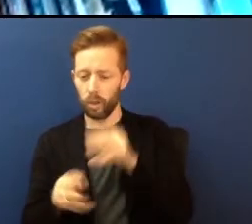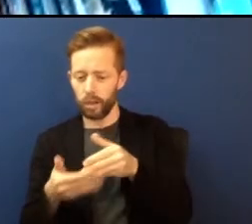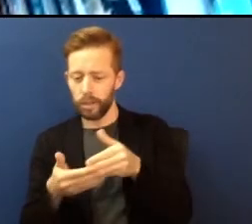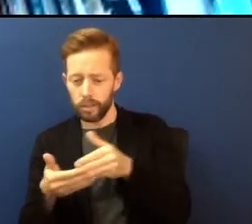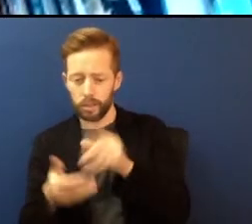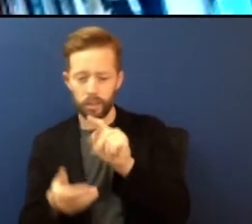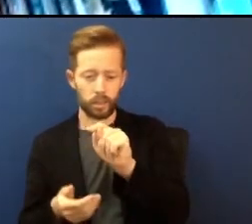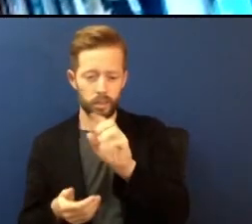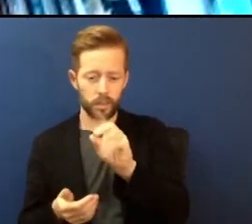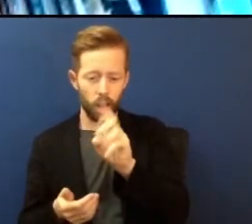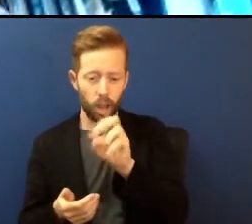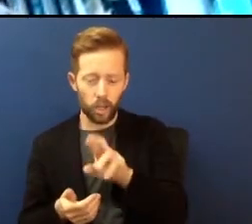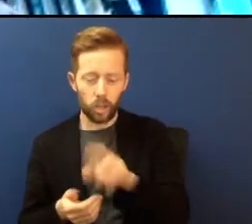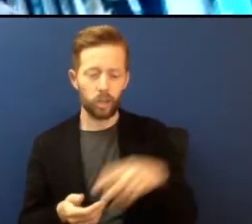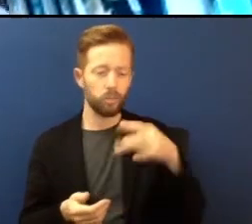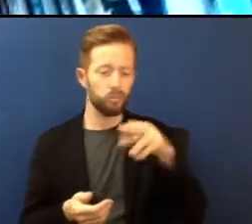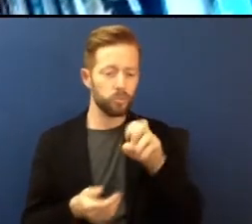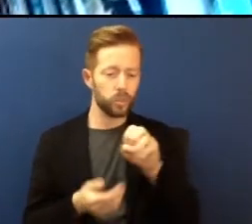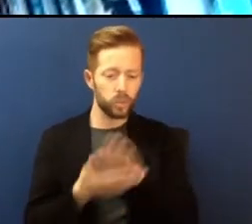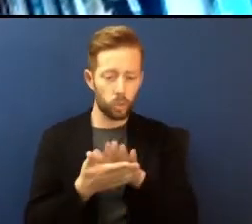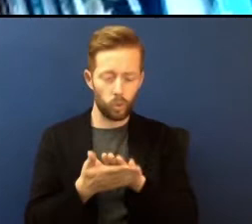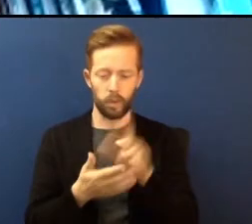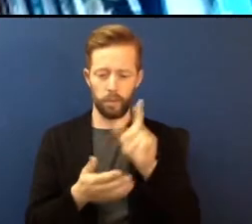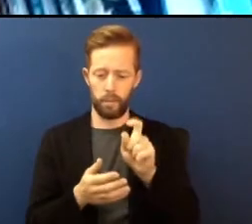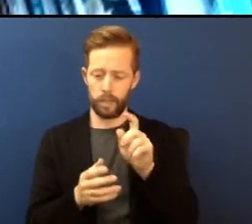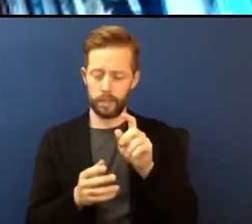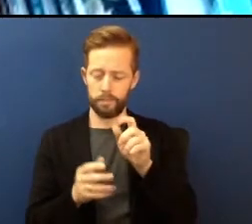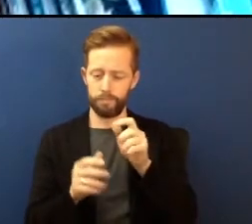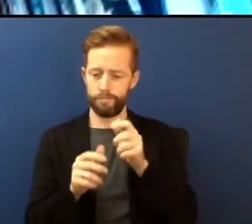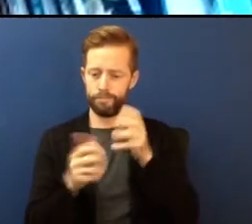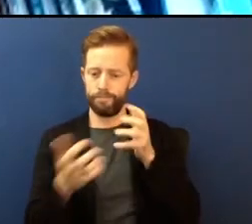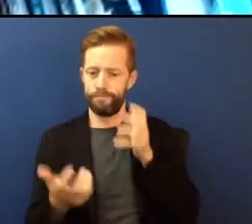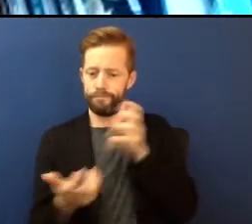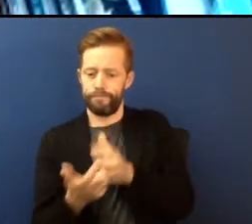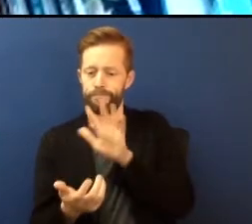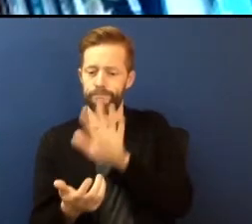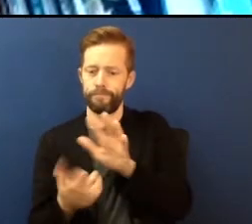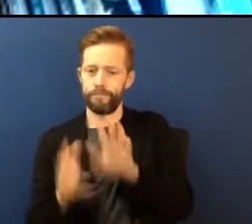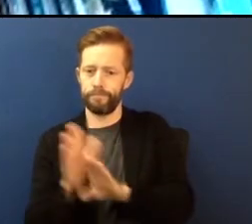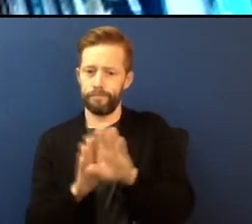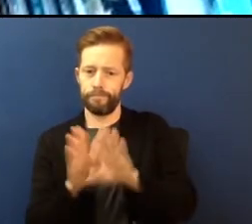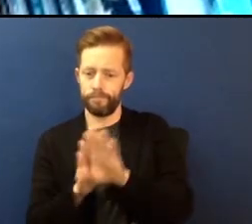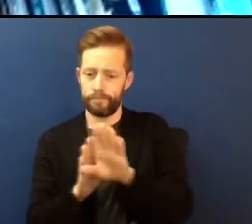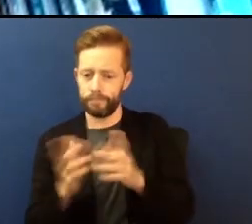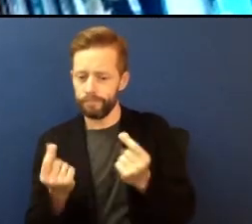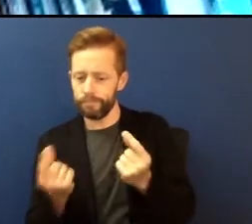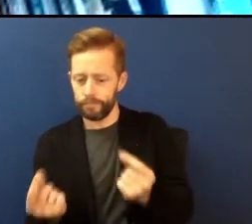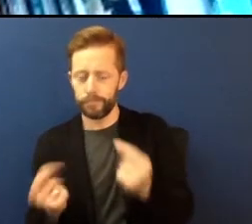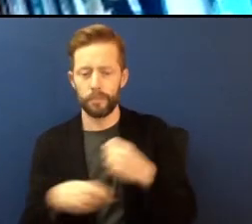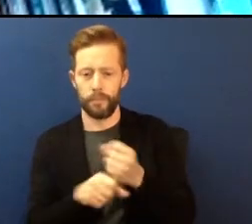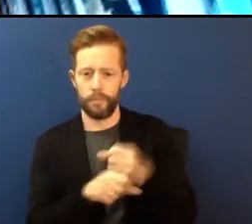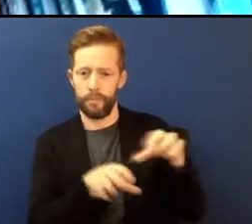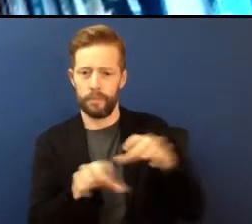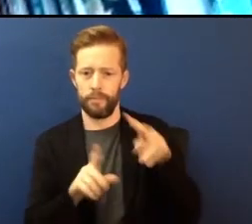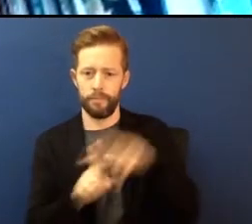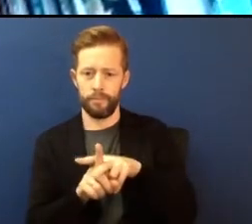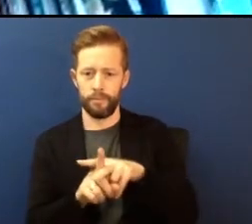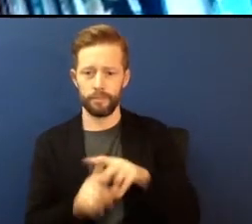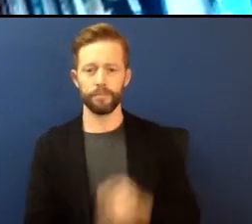doing, what toddlers are doing, what preschoolers are doing to make the kinds of activities relevant for those particular age